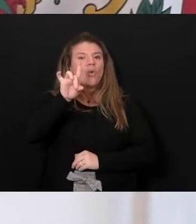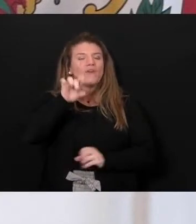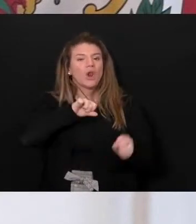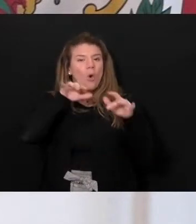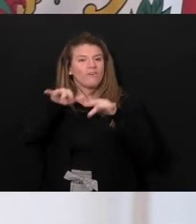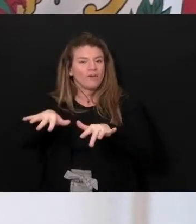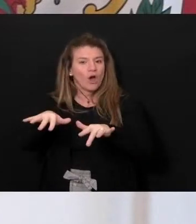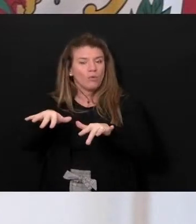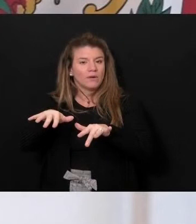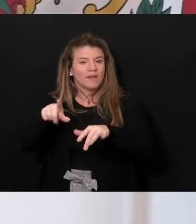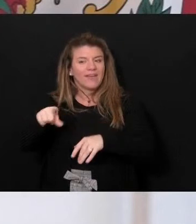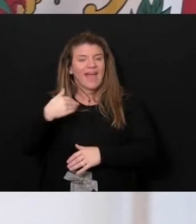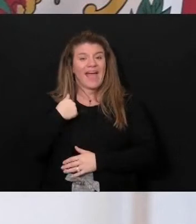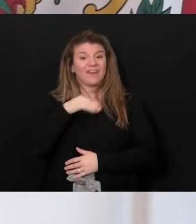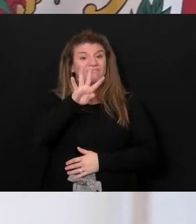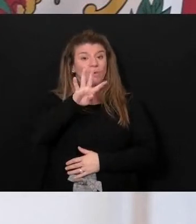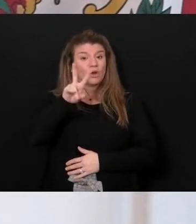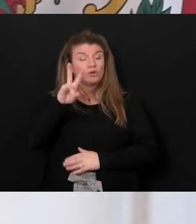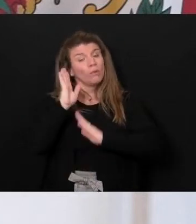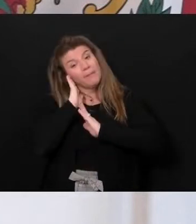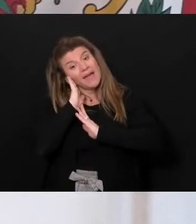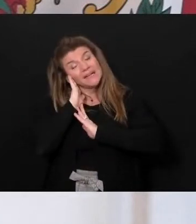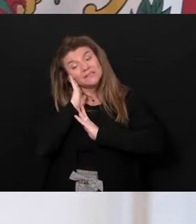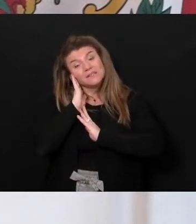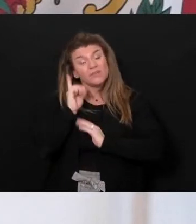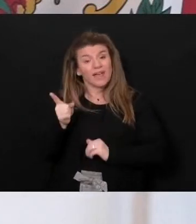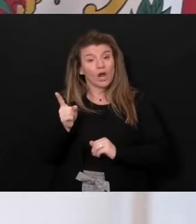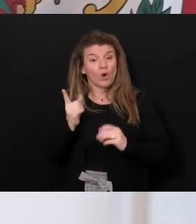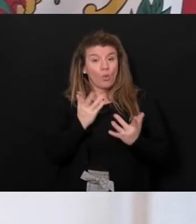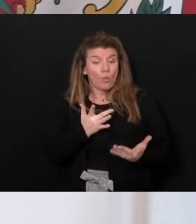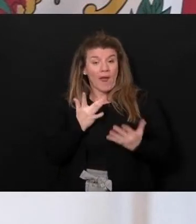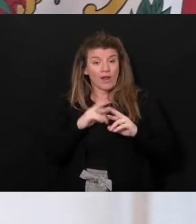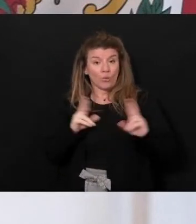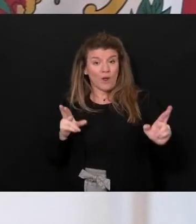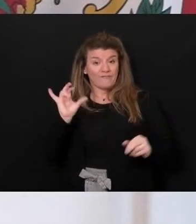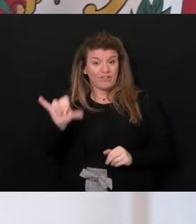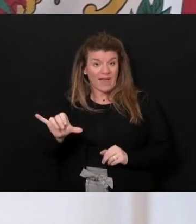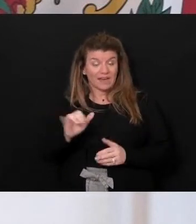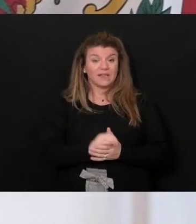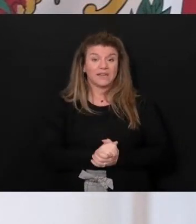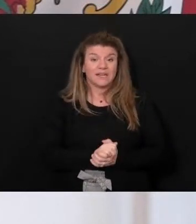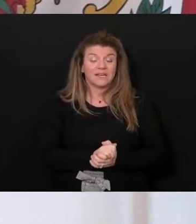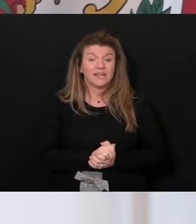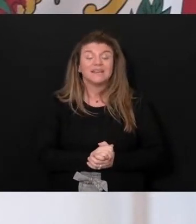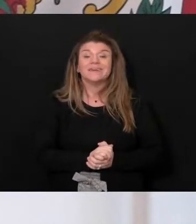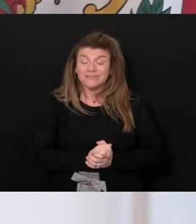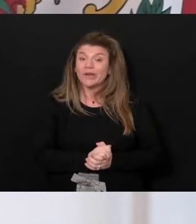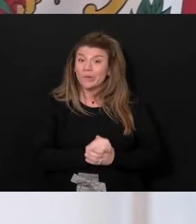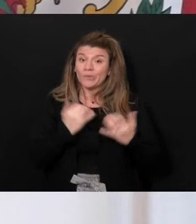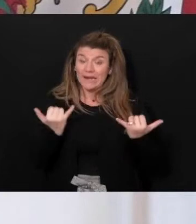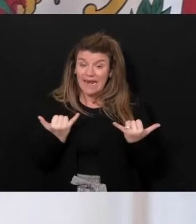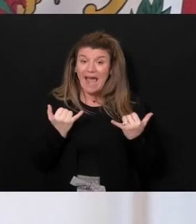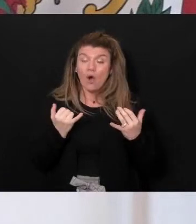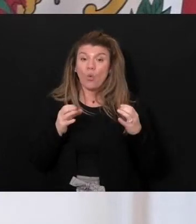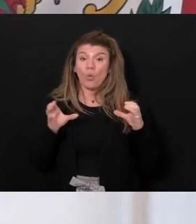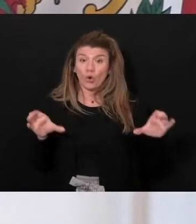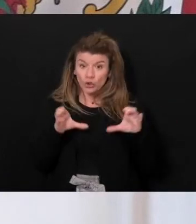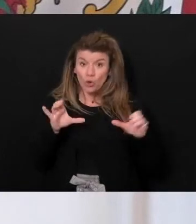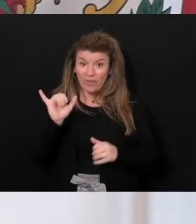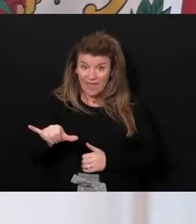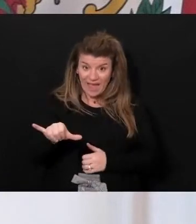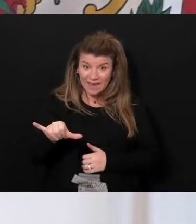with 42 bed spaces and everything to be able to do that. And so we did that, you know,